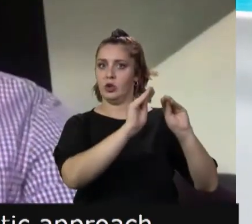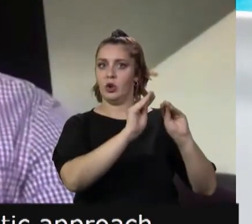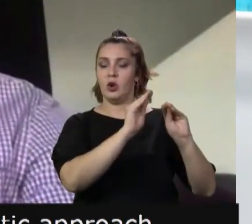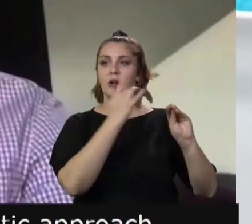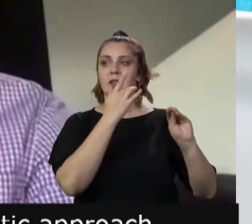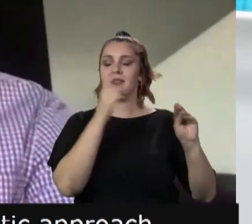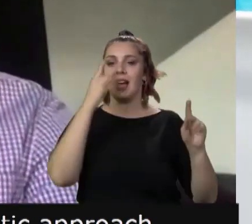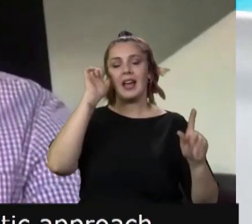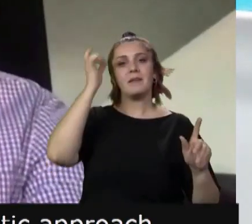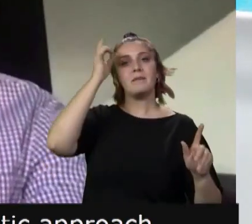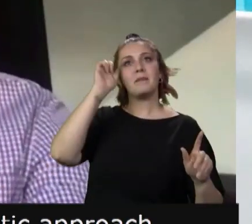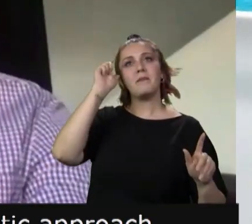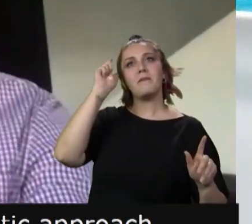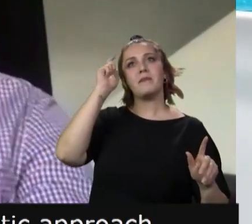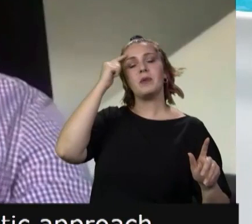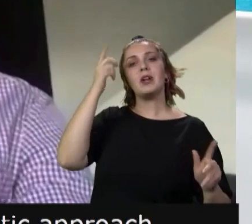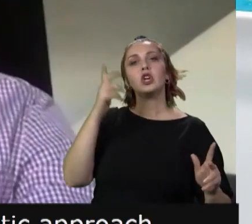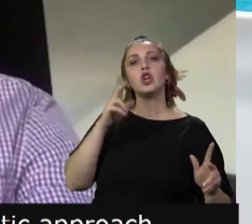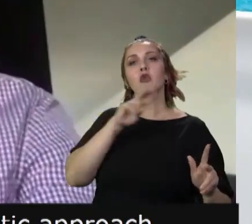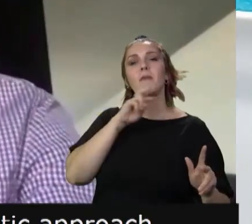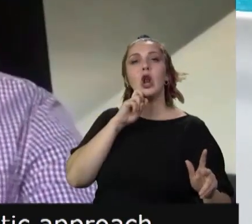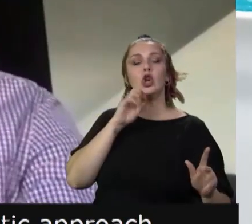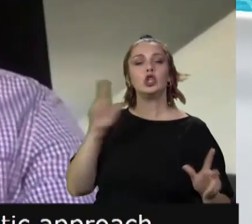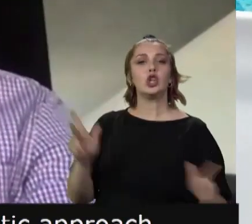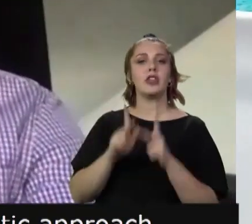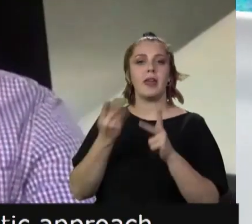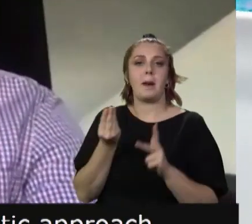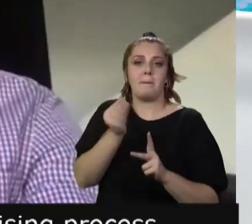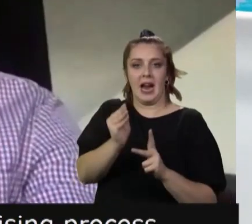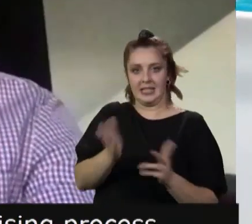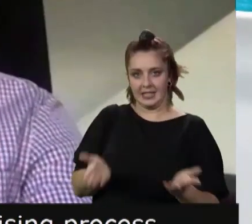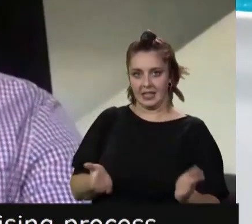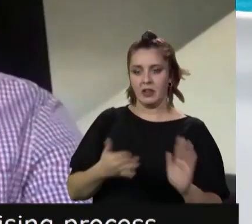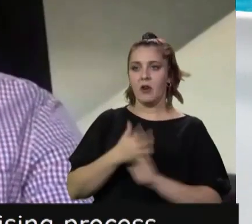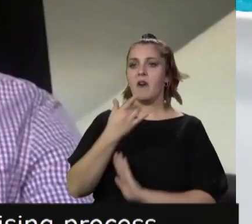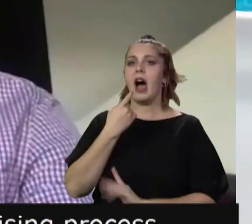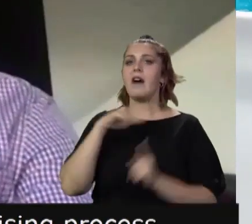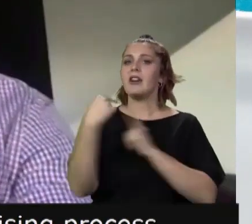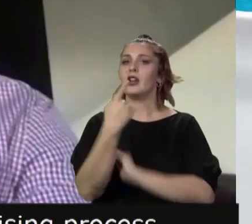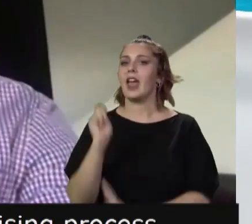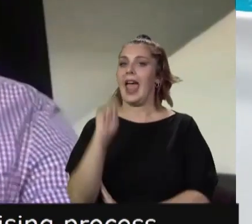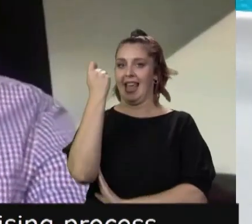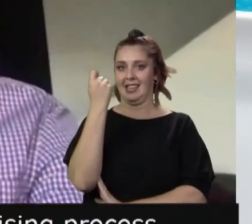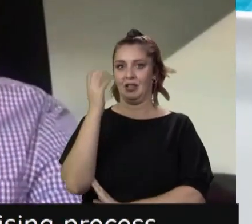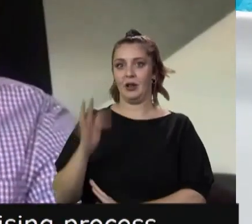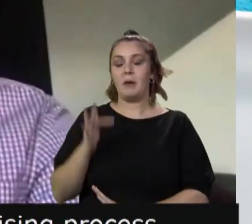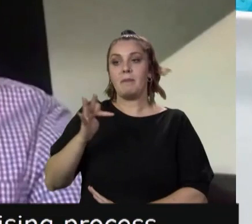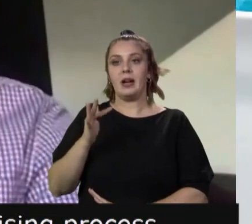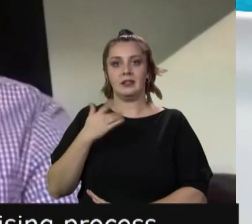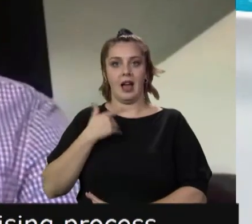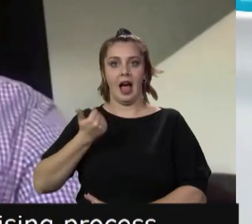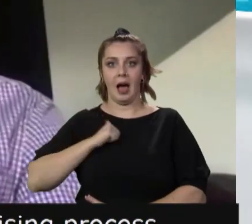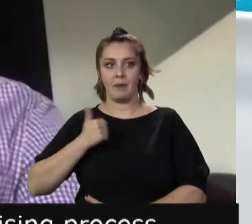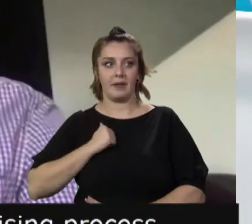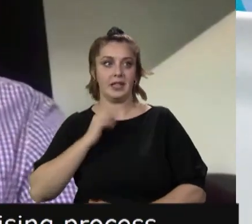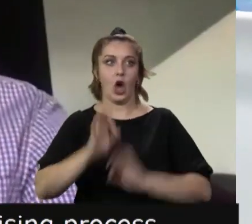process where accessibility is considered an added value, a success factor, something